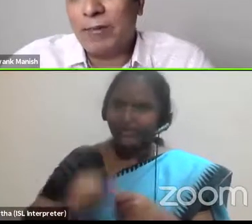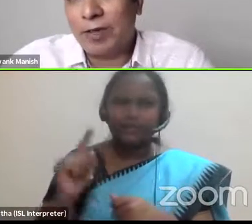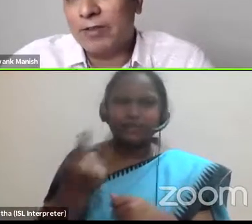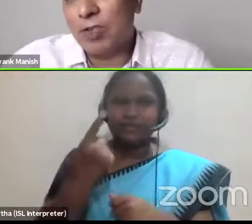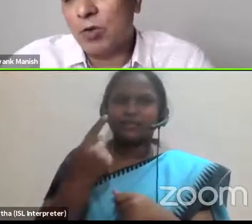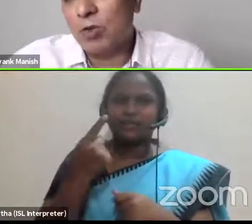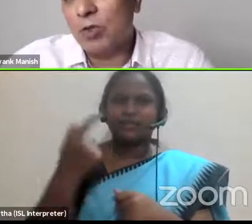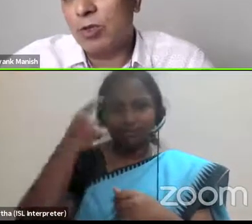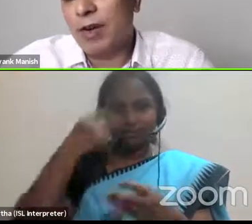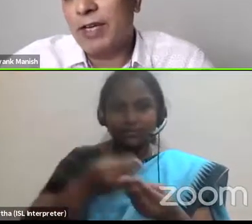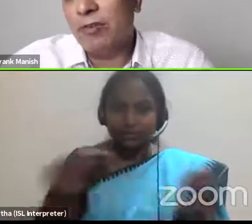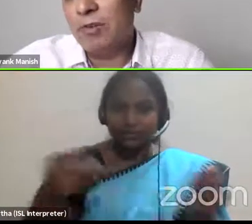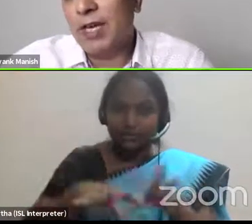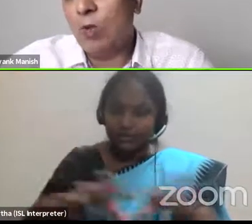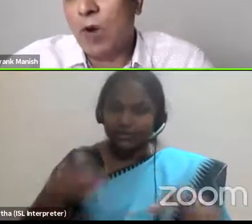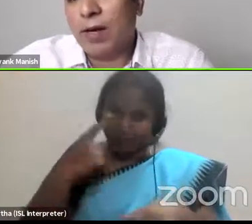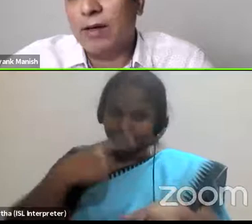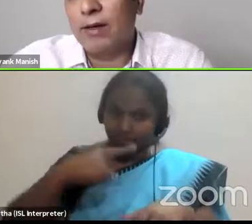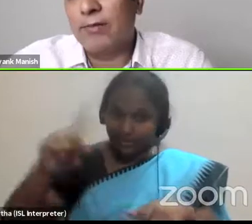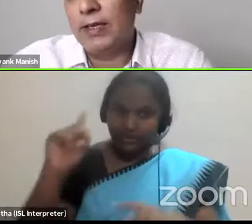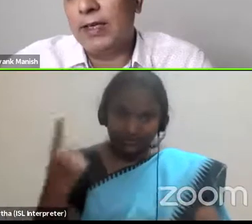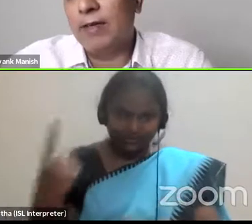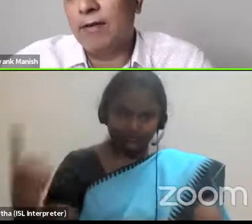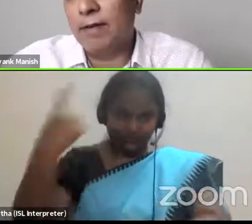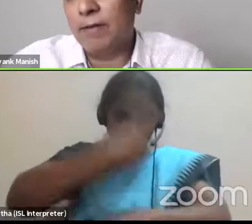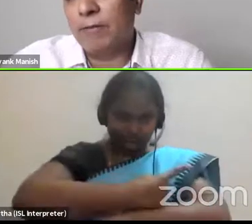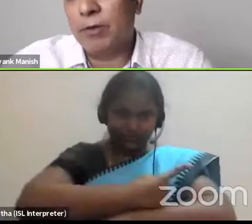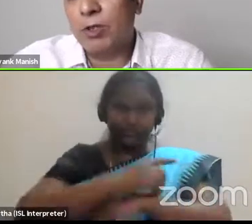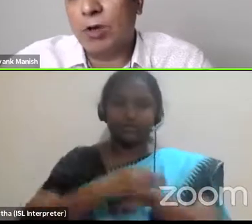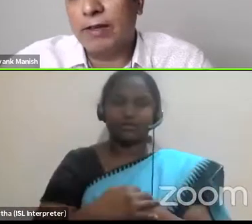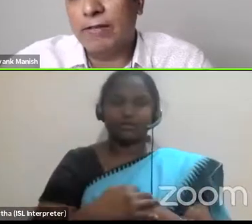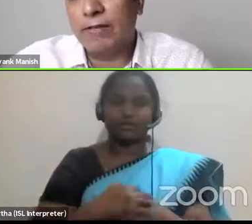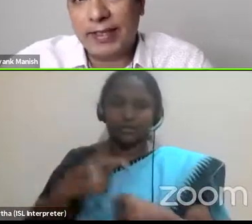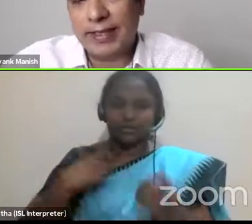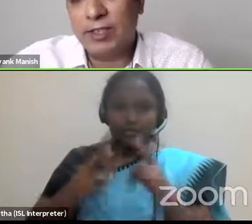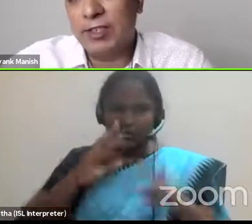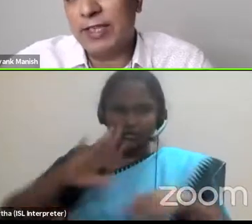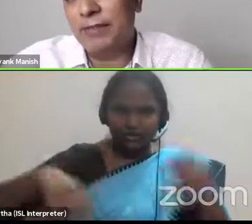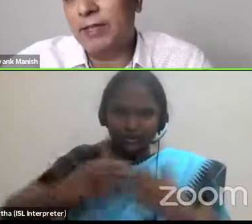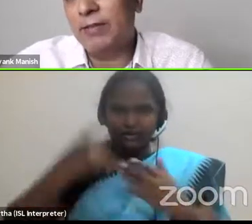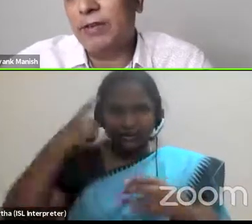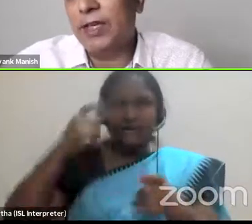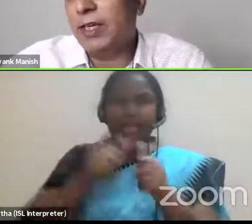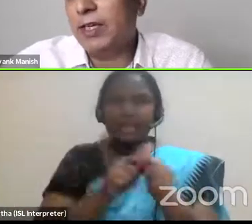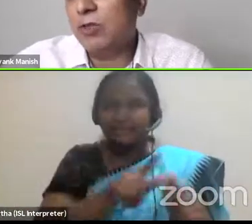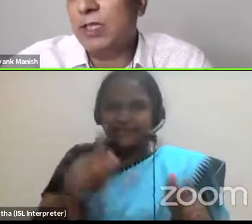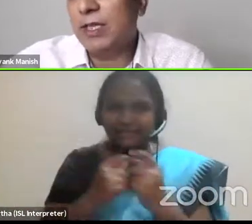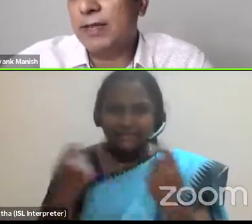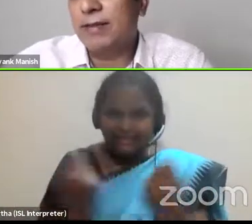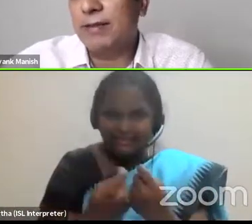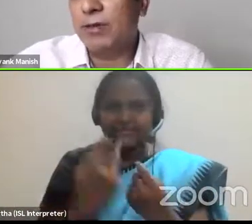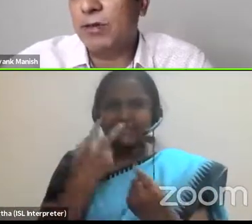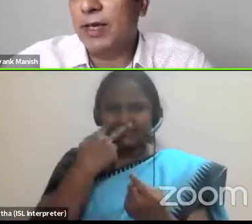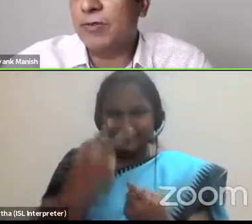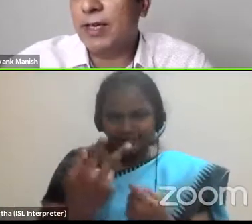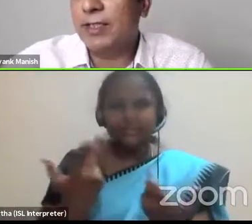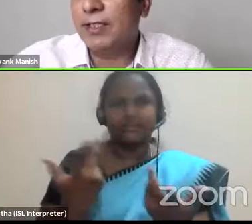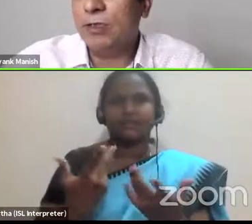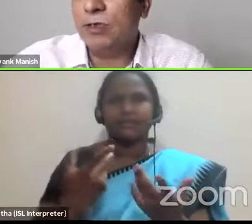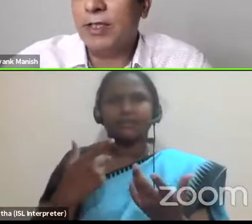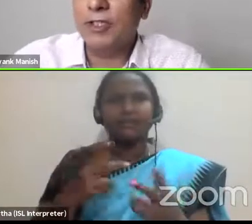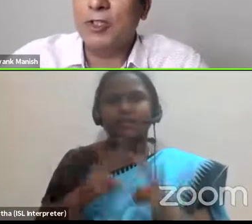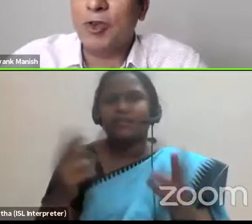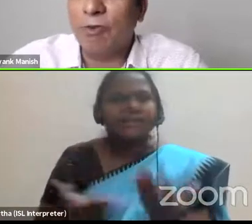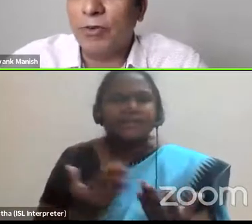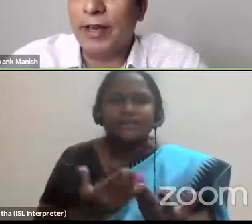was collaborative. So, right from day one, we were talking with the Accenture team, and they were very keen to see that, okay, it's very